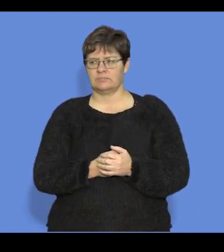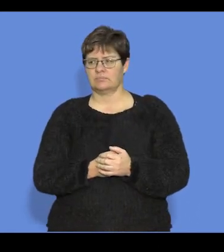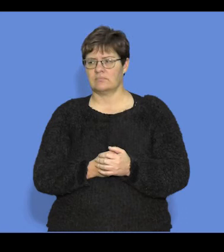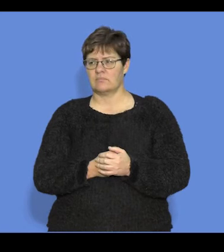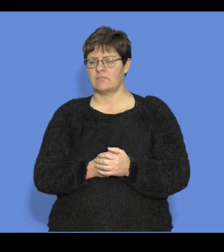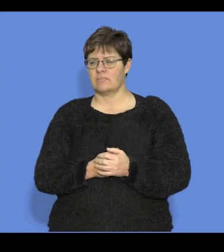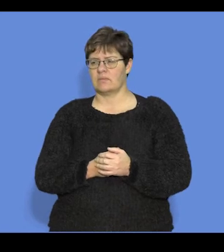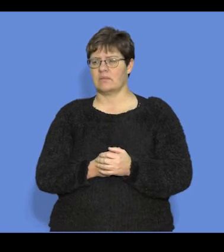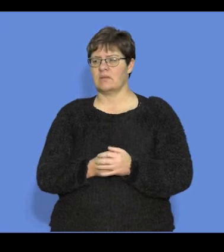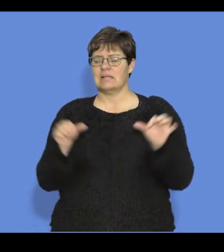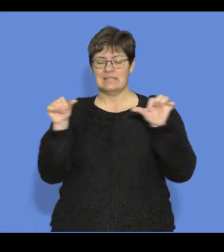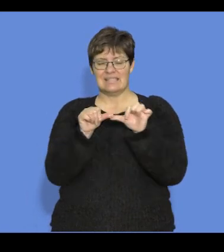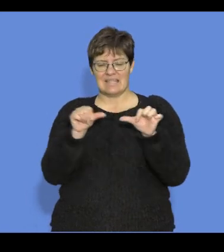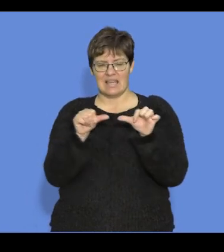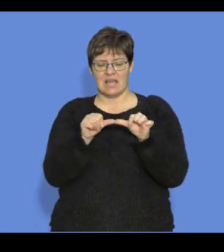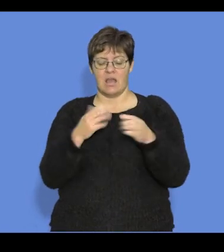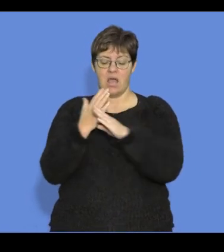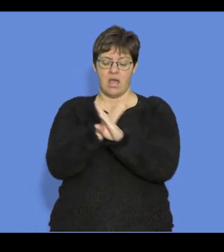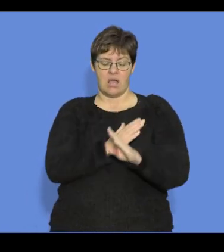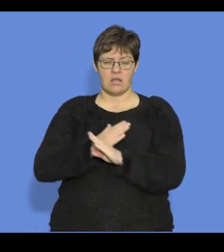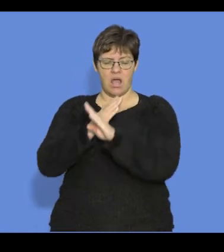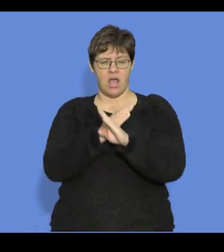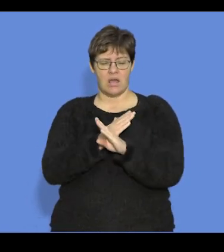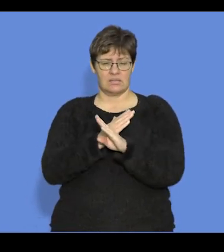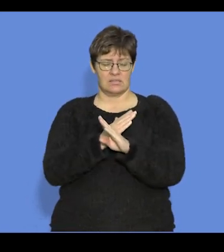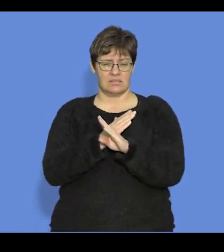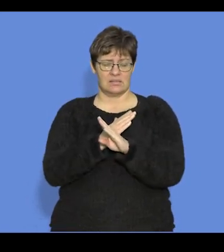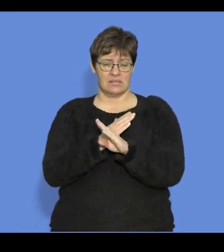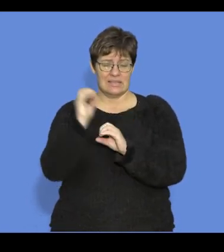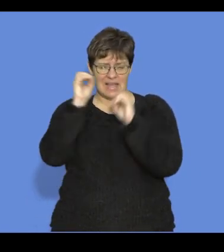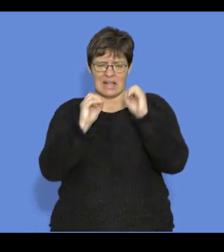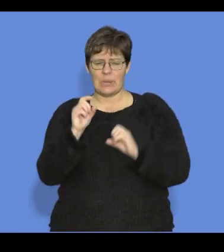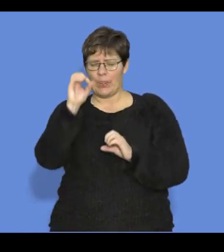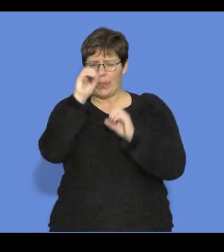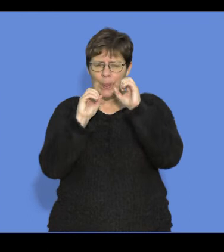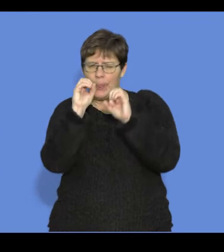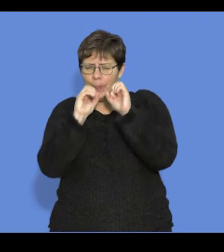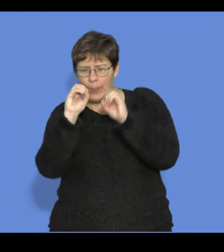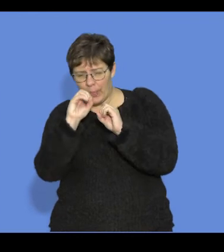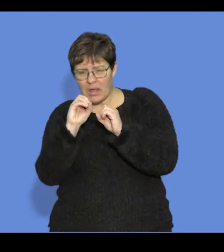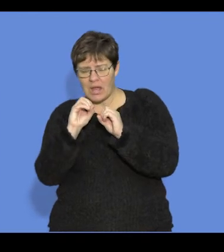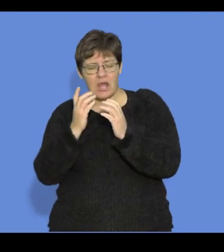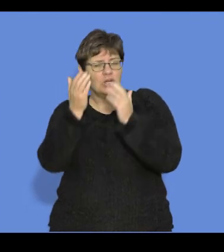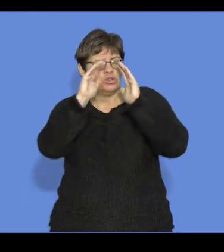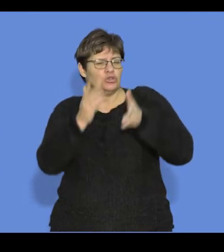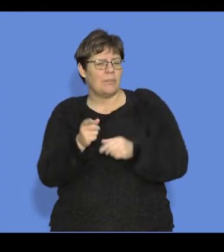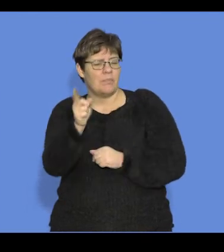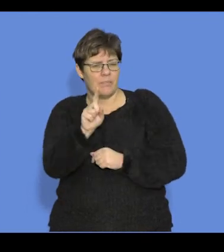at the size, the guard cells, they're little cells. What is their shape like? They